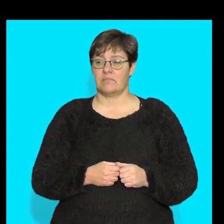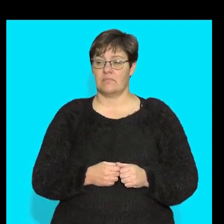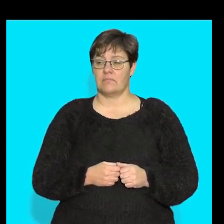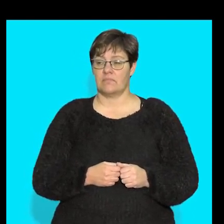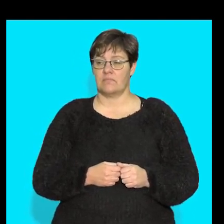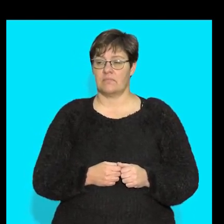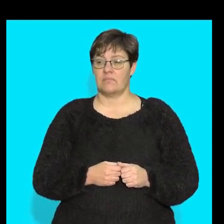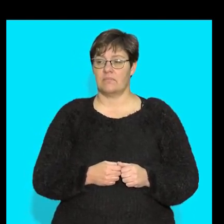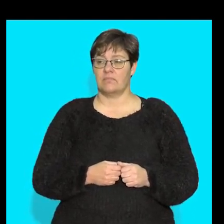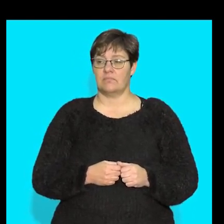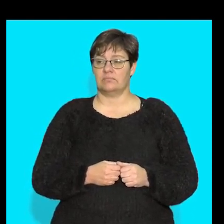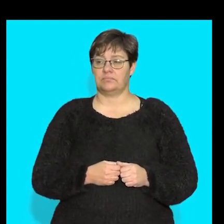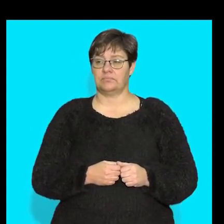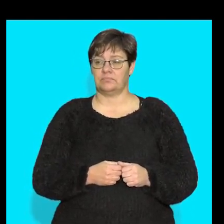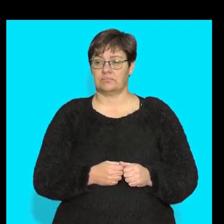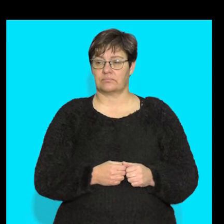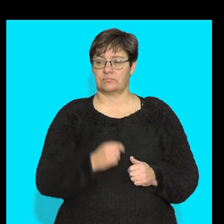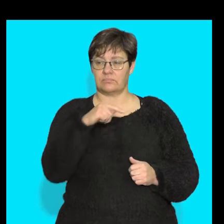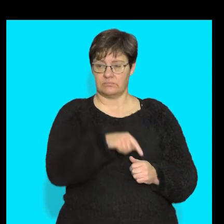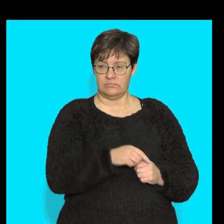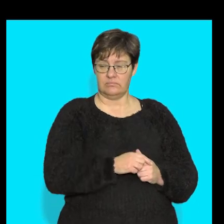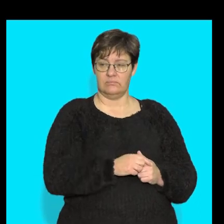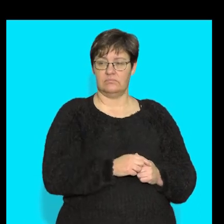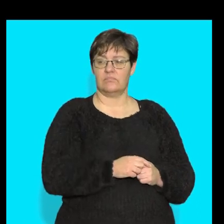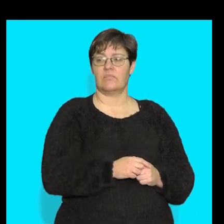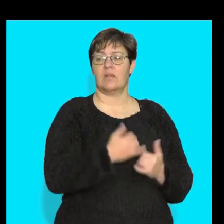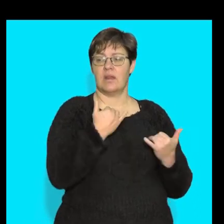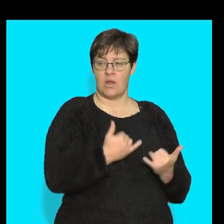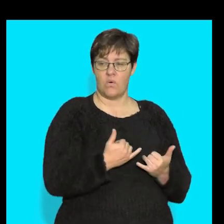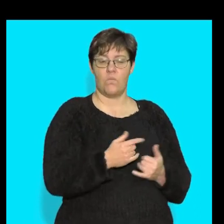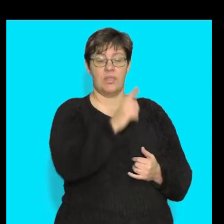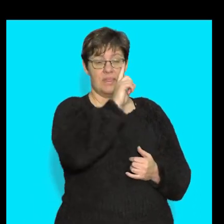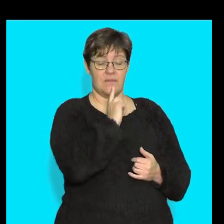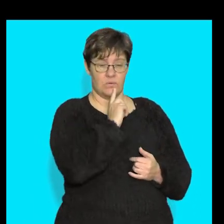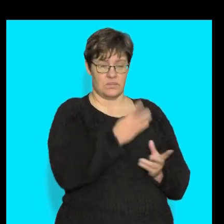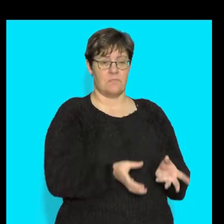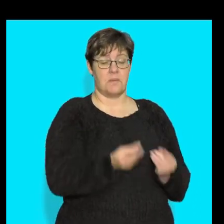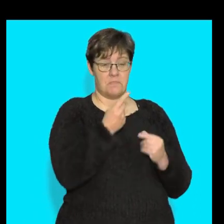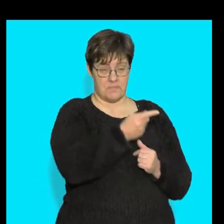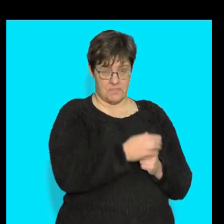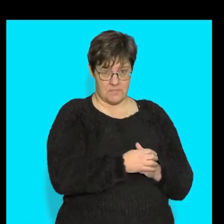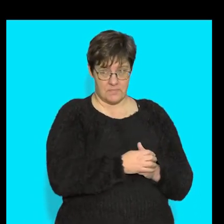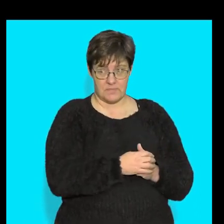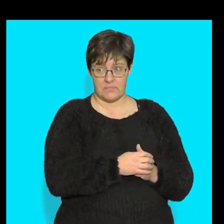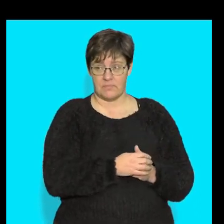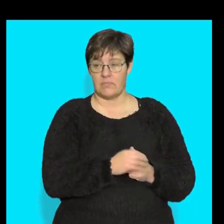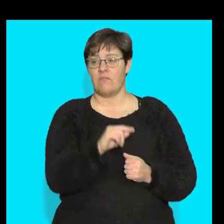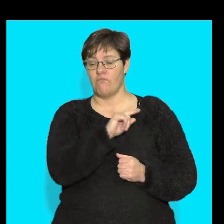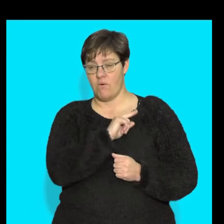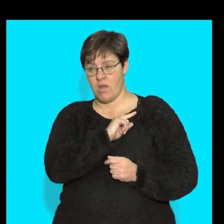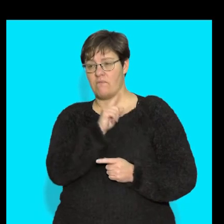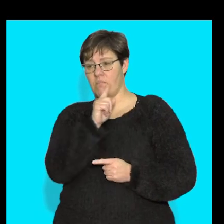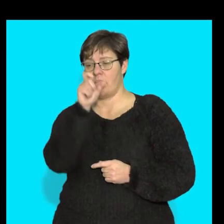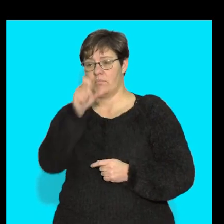have. So this person now is at 8,000 rand, right? From one person, and then if you